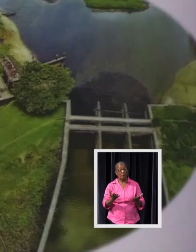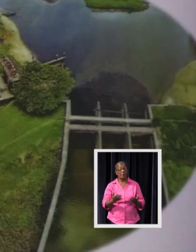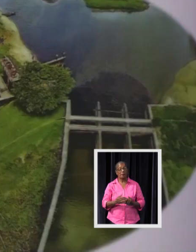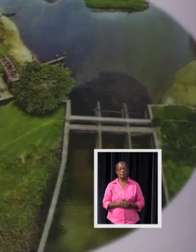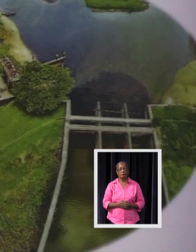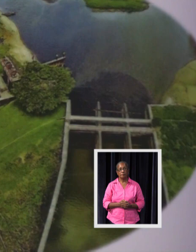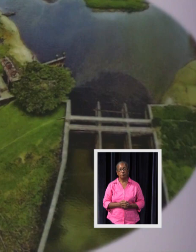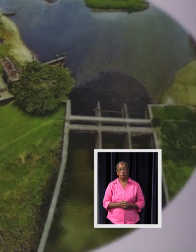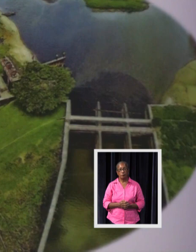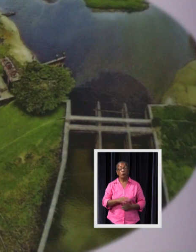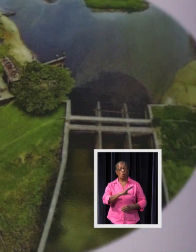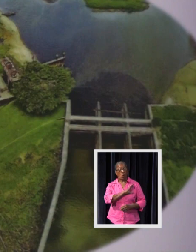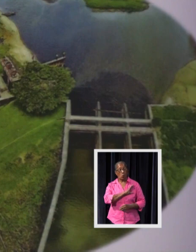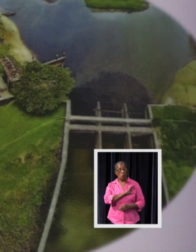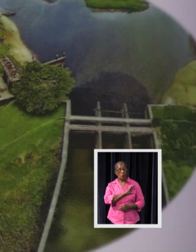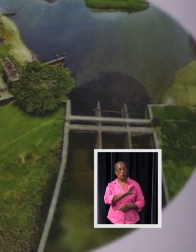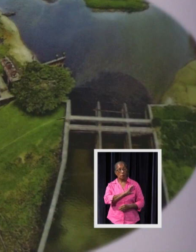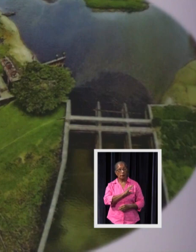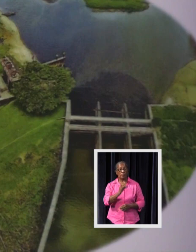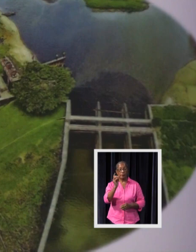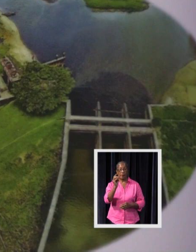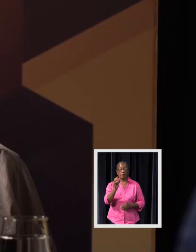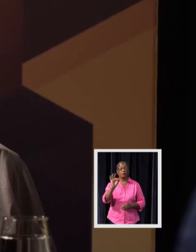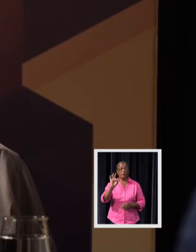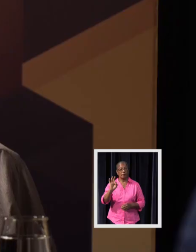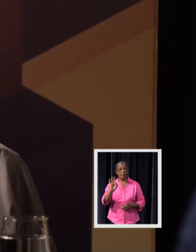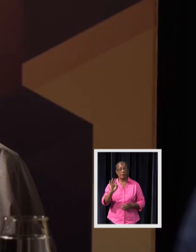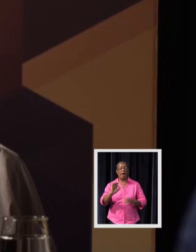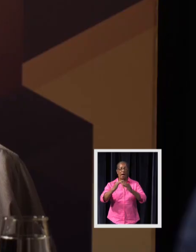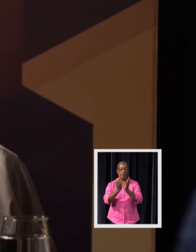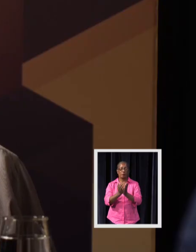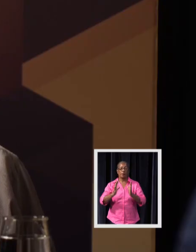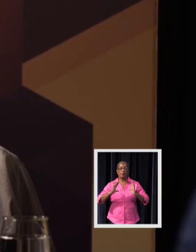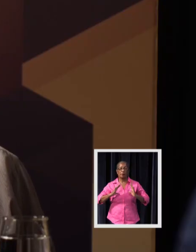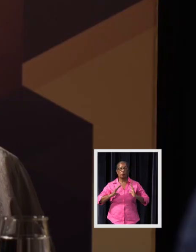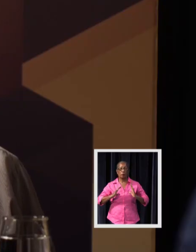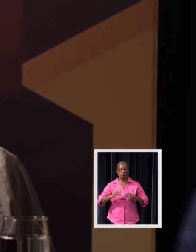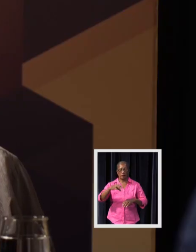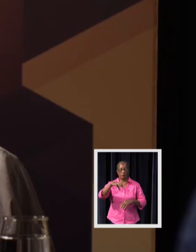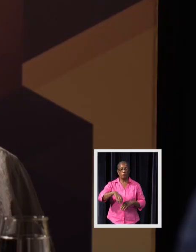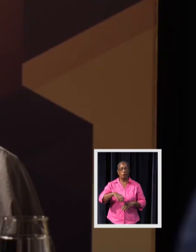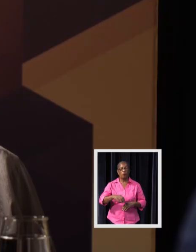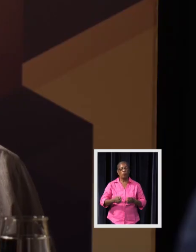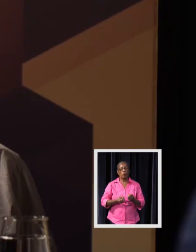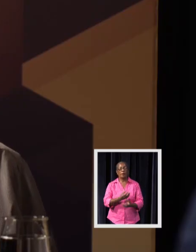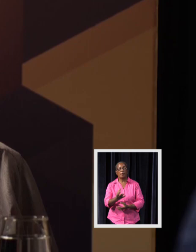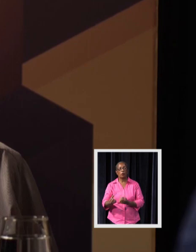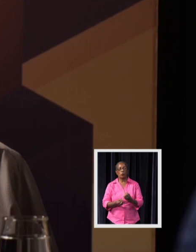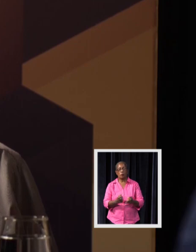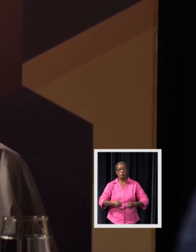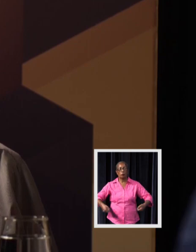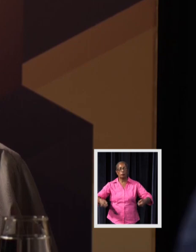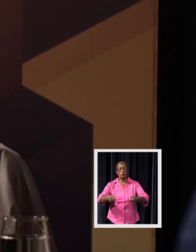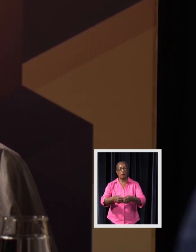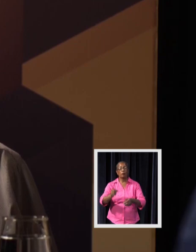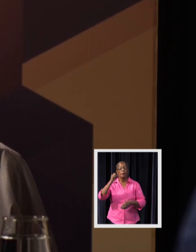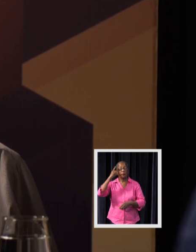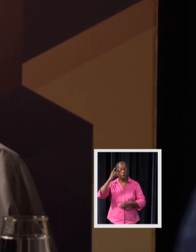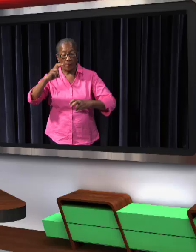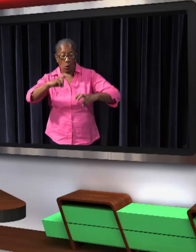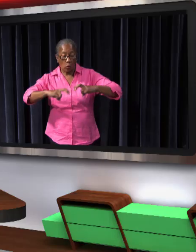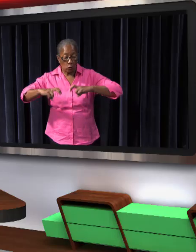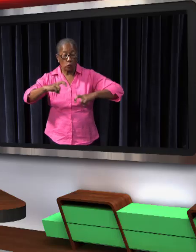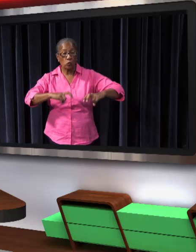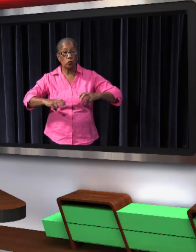but the quantity as well. Derek Ferrier, the general director of the Center for Economic and